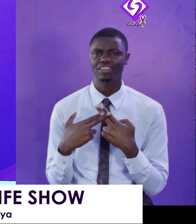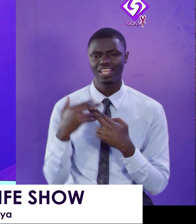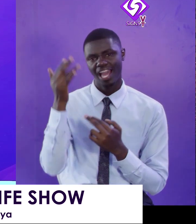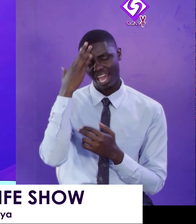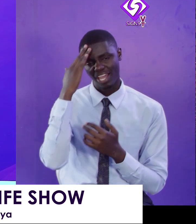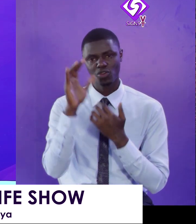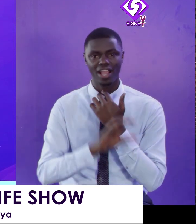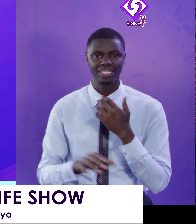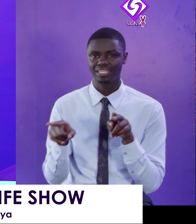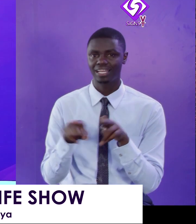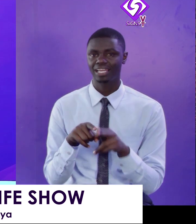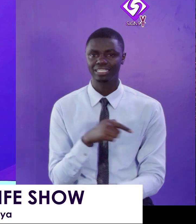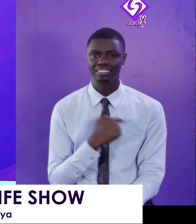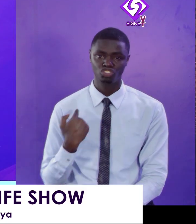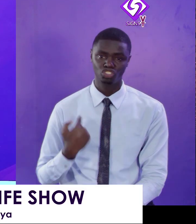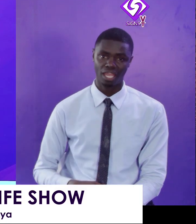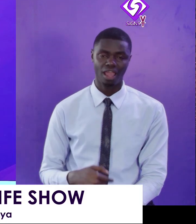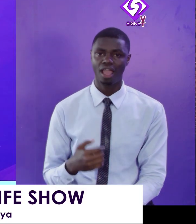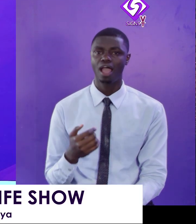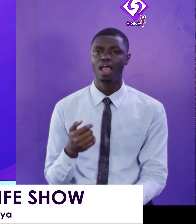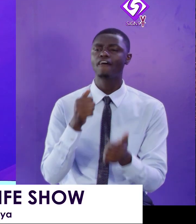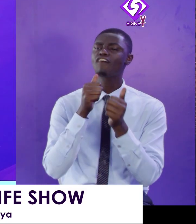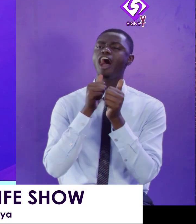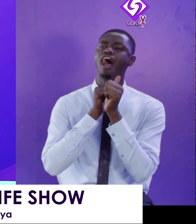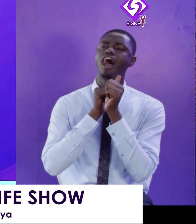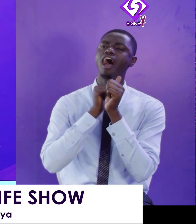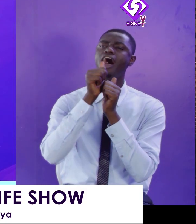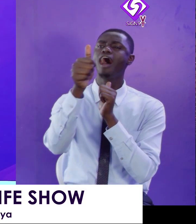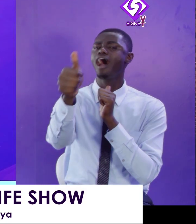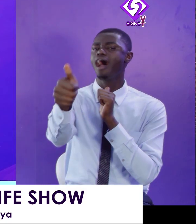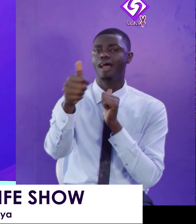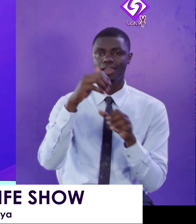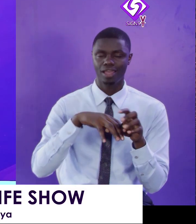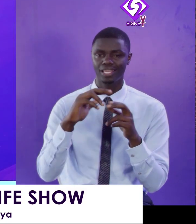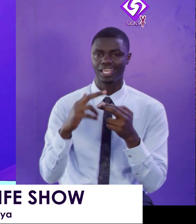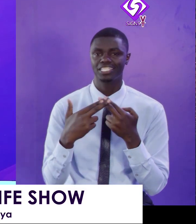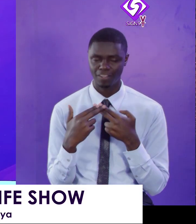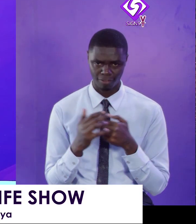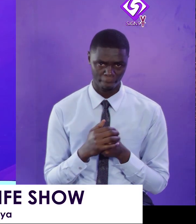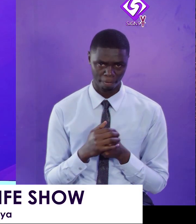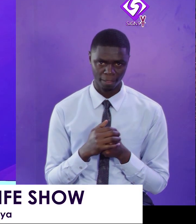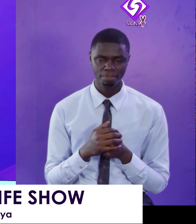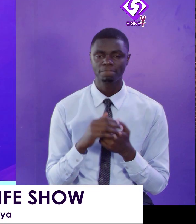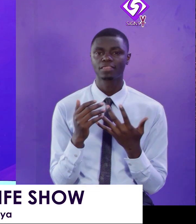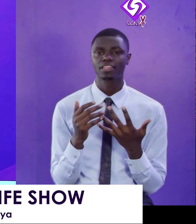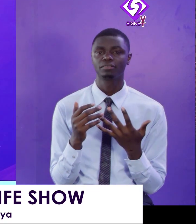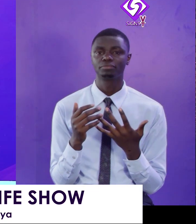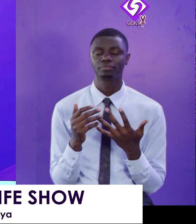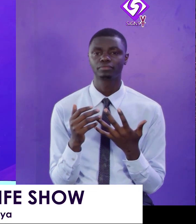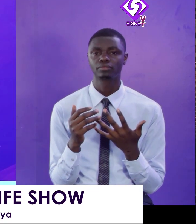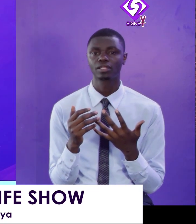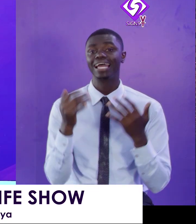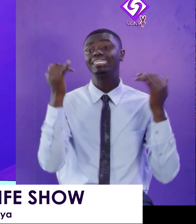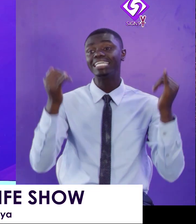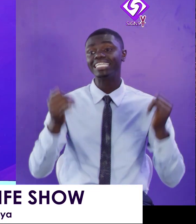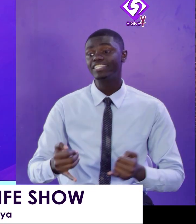like China, which has gone very far in terms of saving. They have a lot in terms of saving because